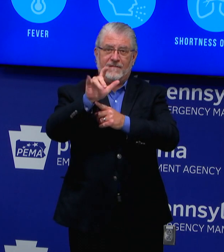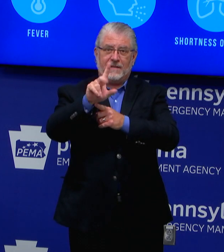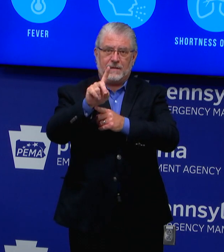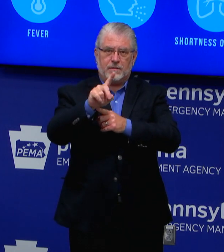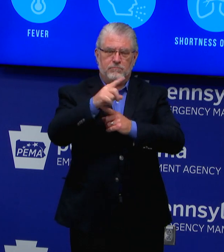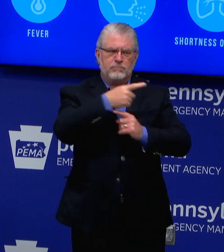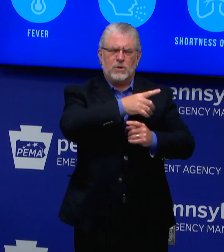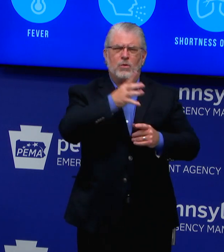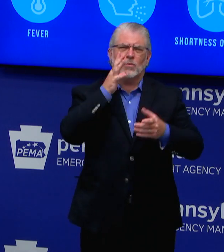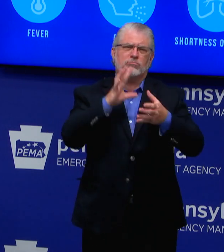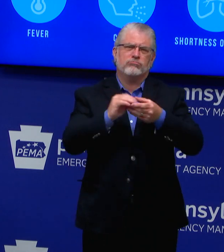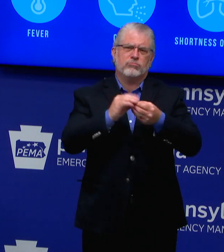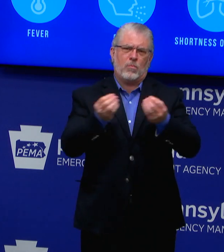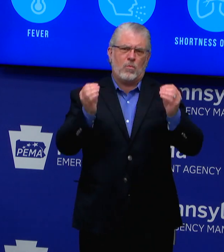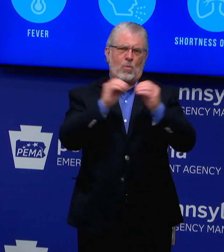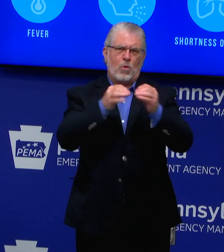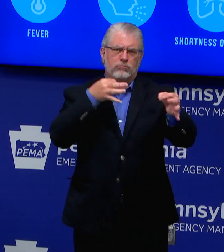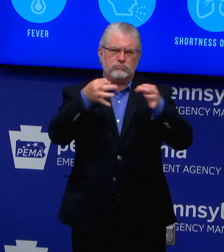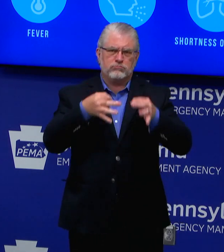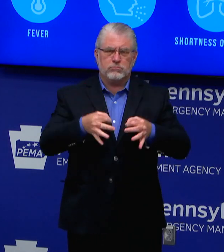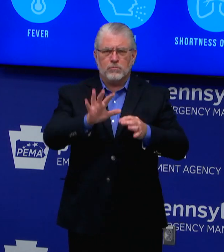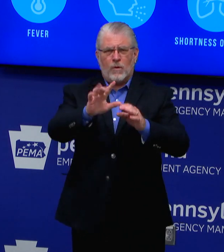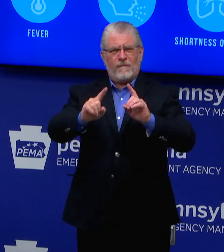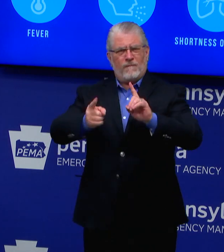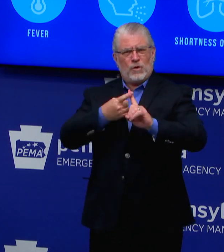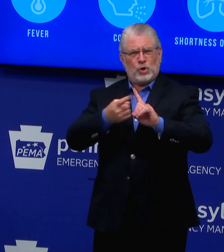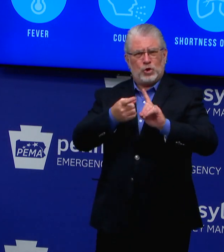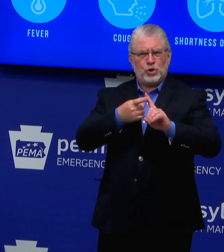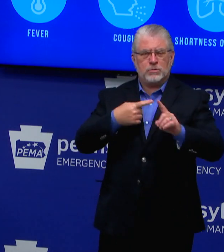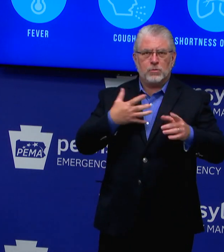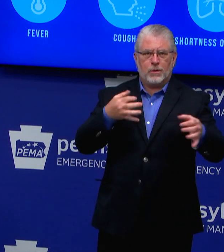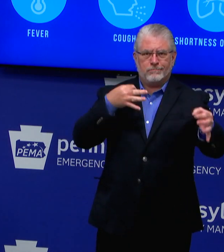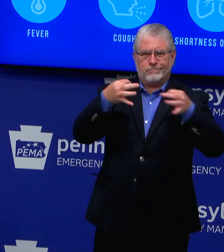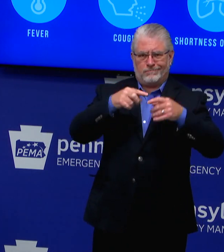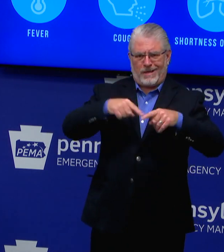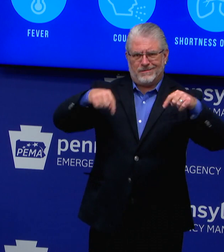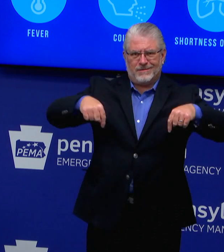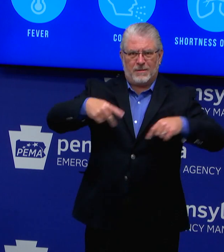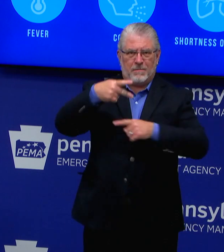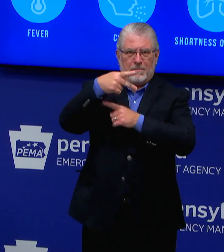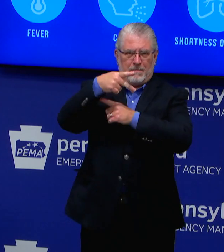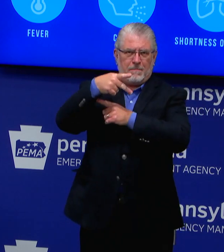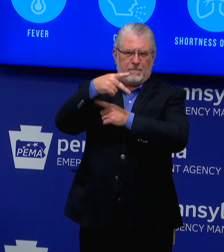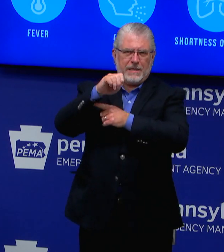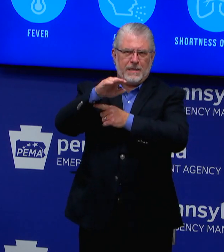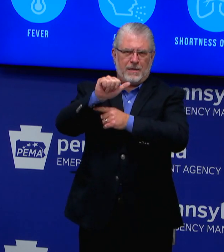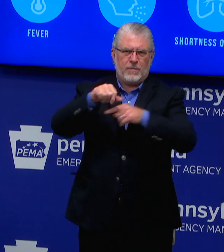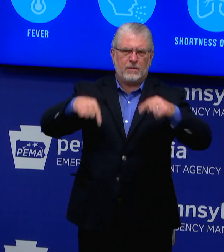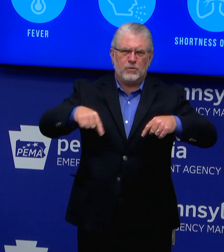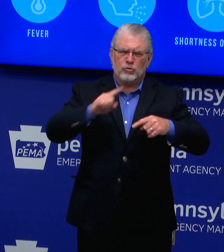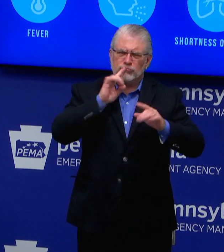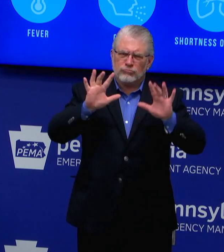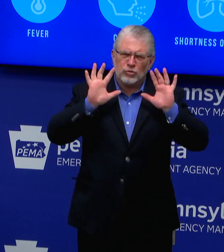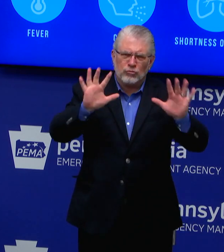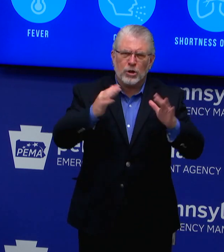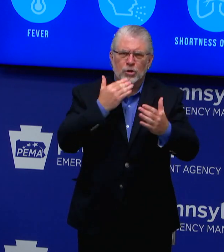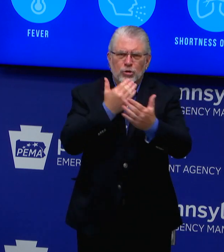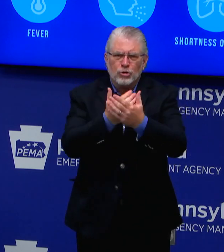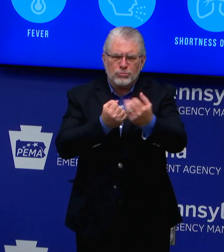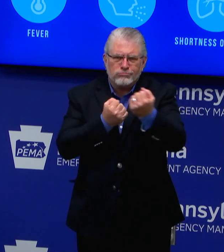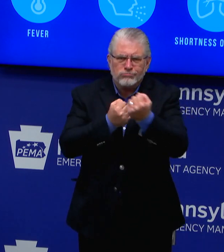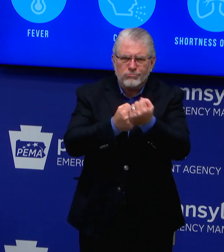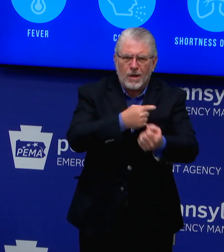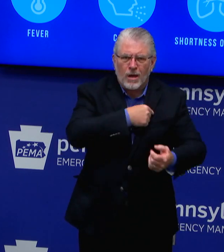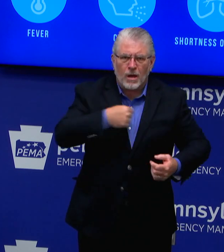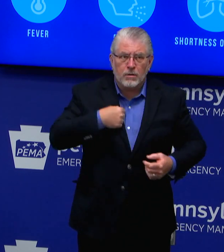good hands with the team at PEMA. This team, along with the Department of Health, has been monitoring the virus since January.